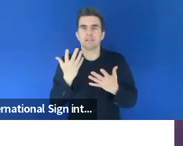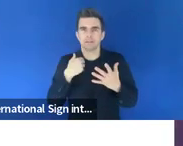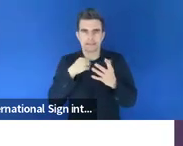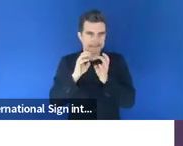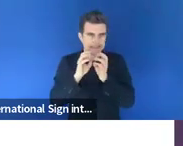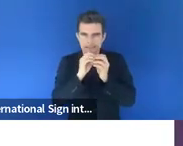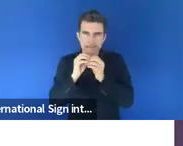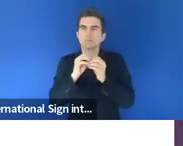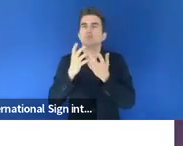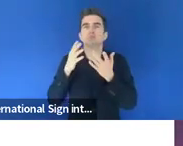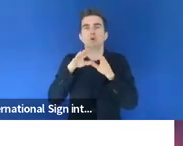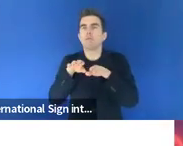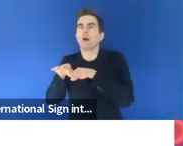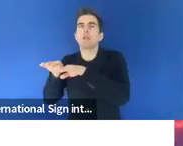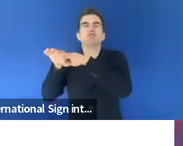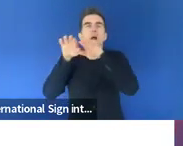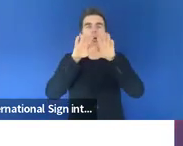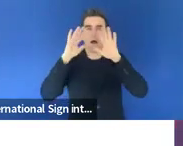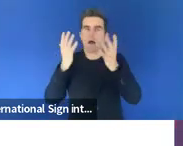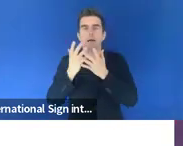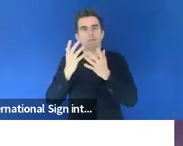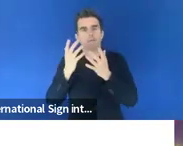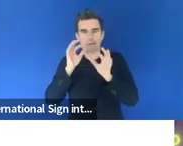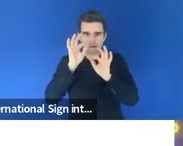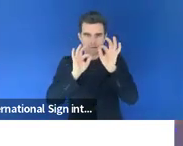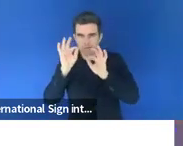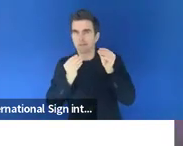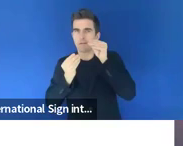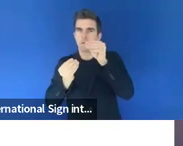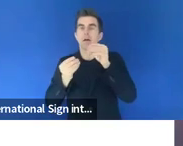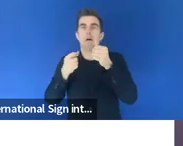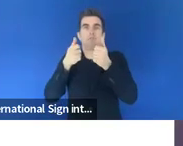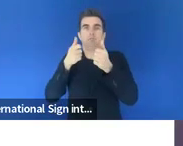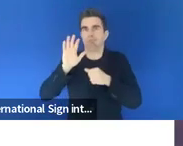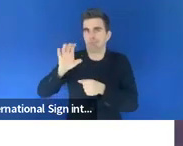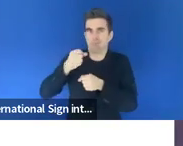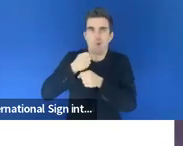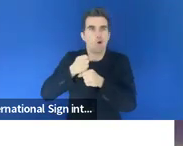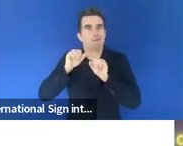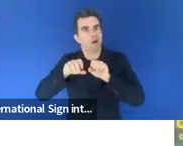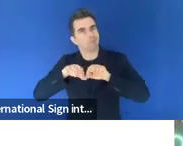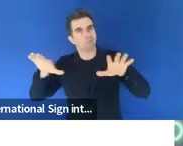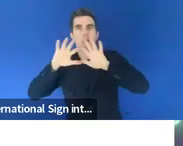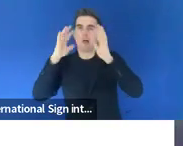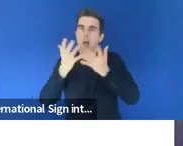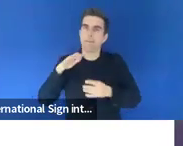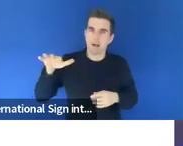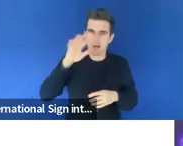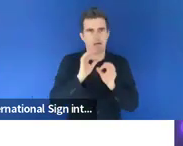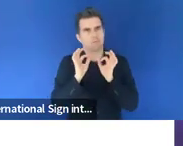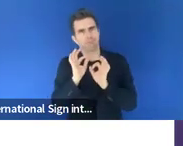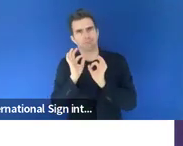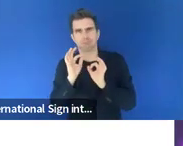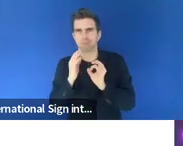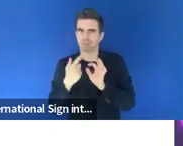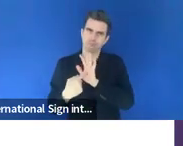global audience. It's a really great opportunity to showcase the value of what you're doing. And again, as Margaret mentioned,